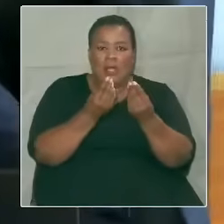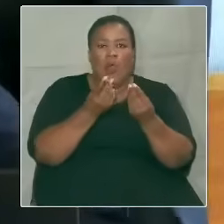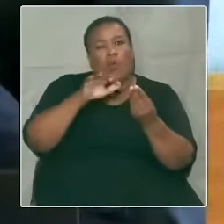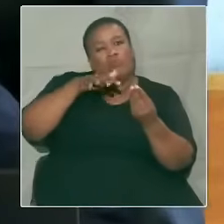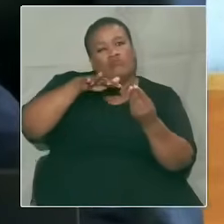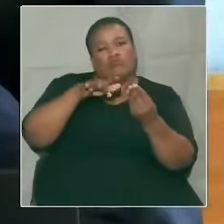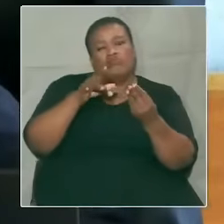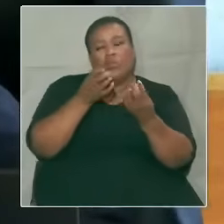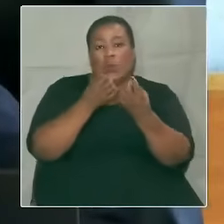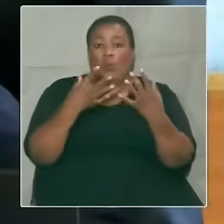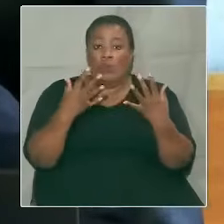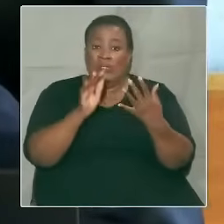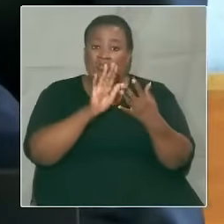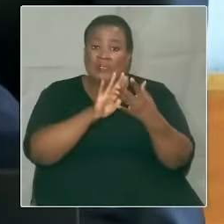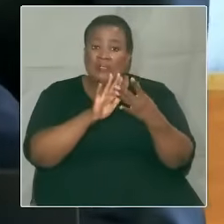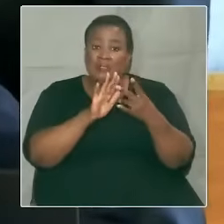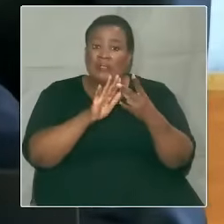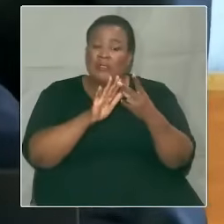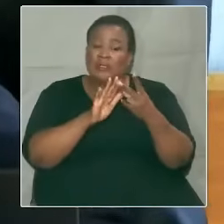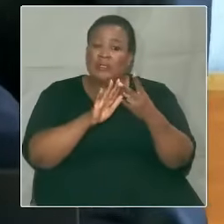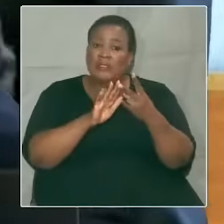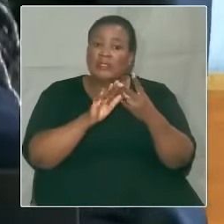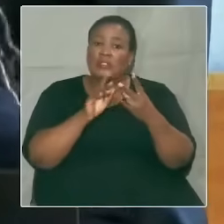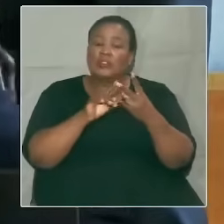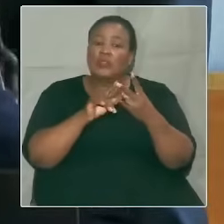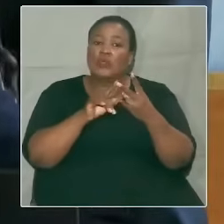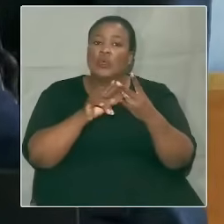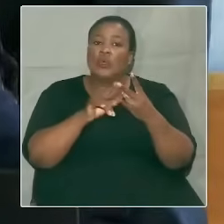to be managed at Provincial Office